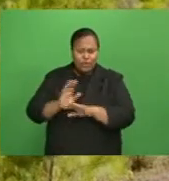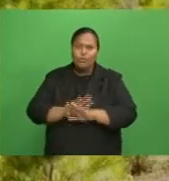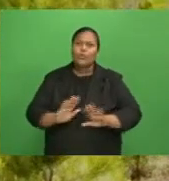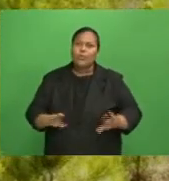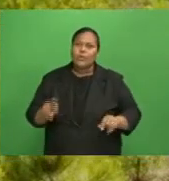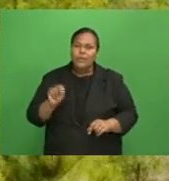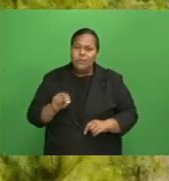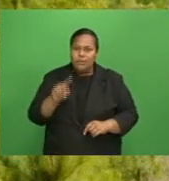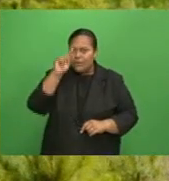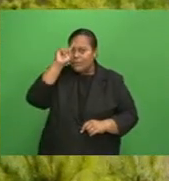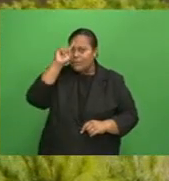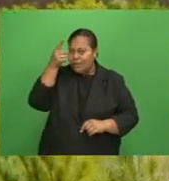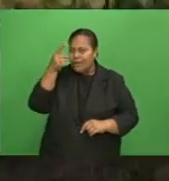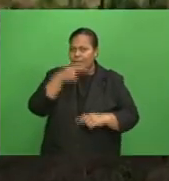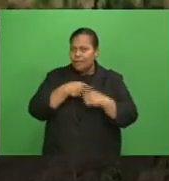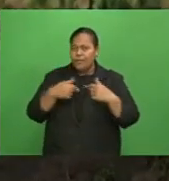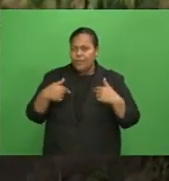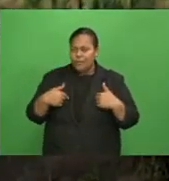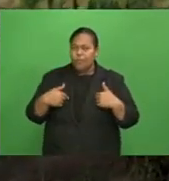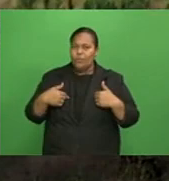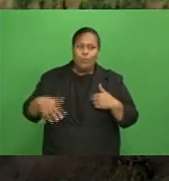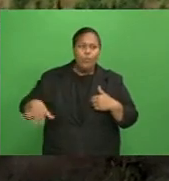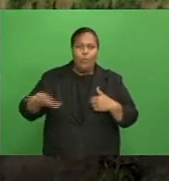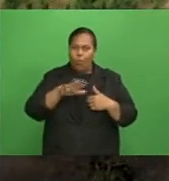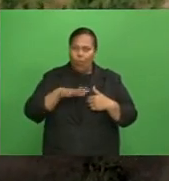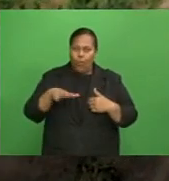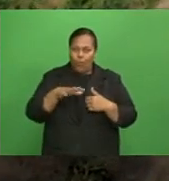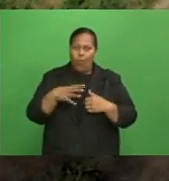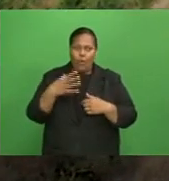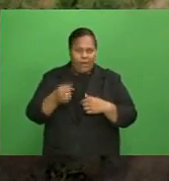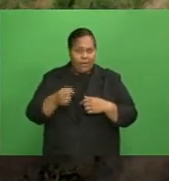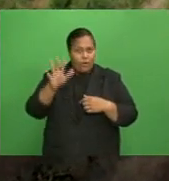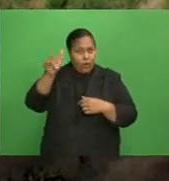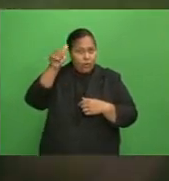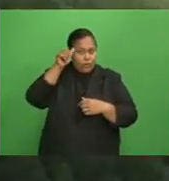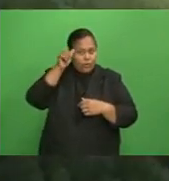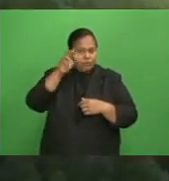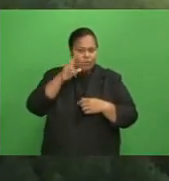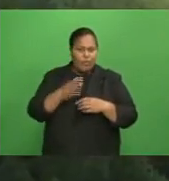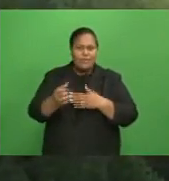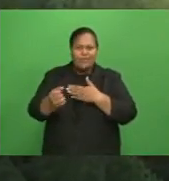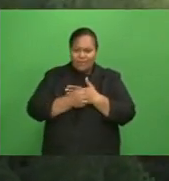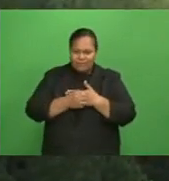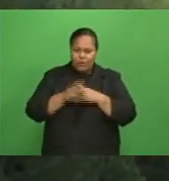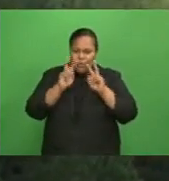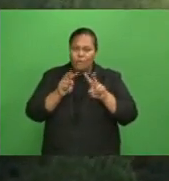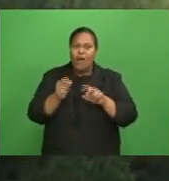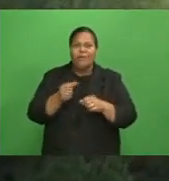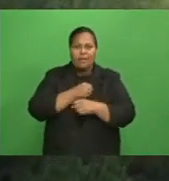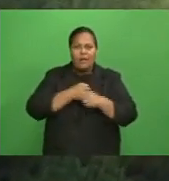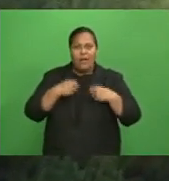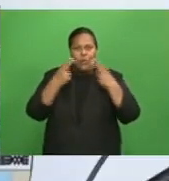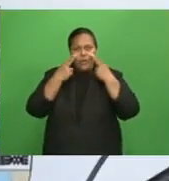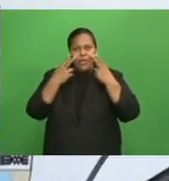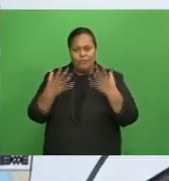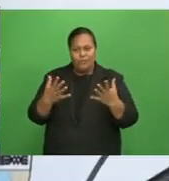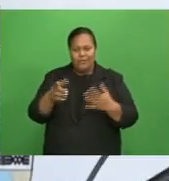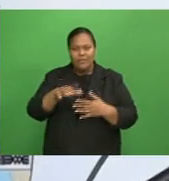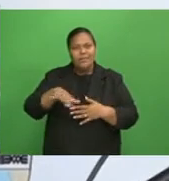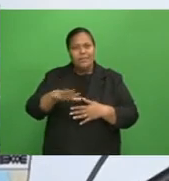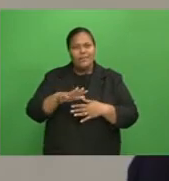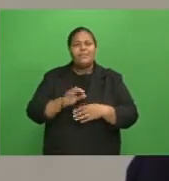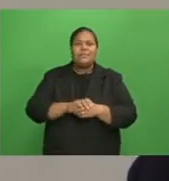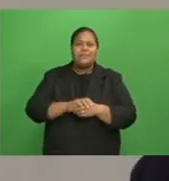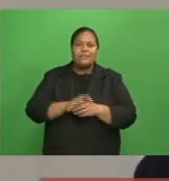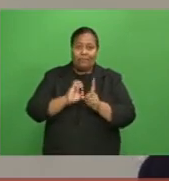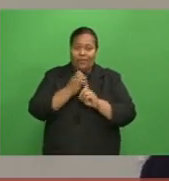we all cherish, acknowledge, accept, and look after our natural biological